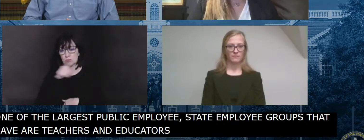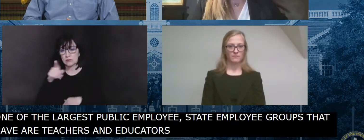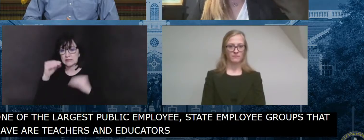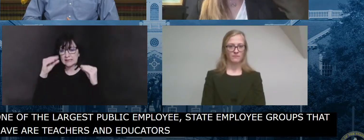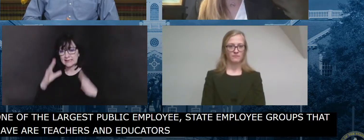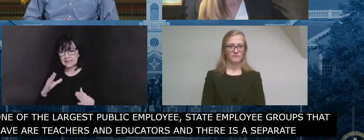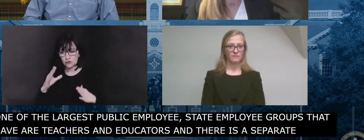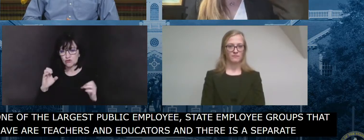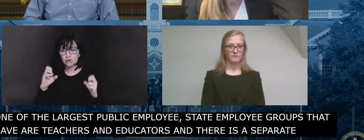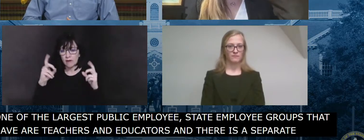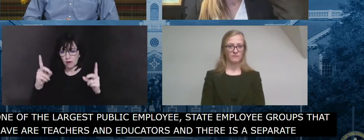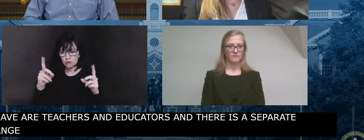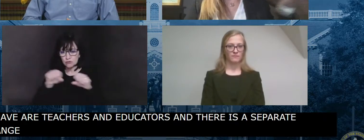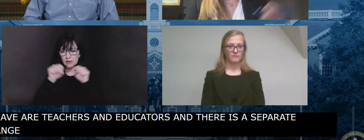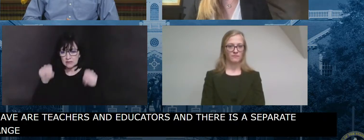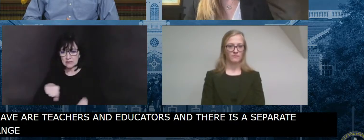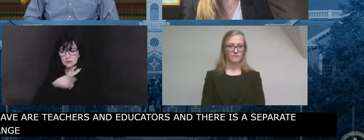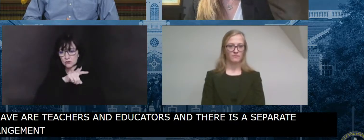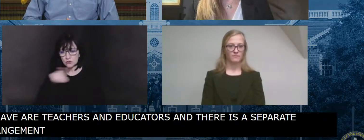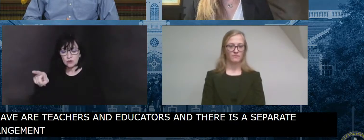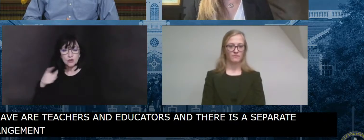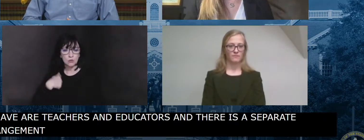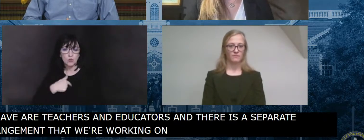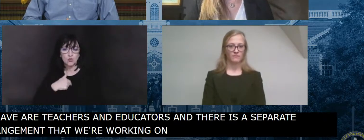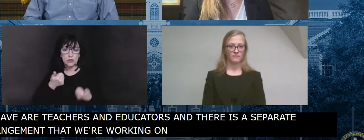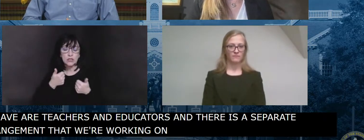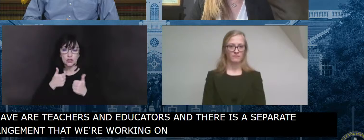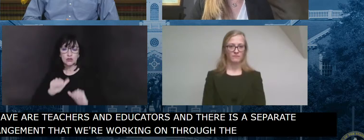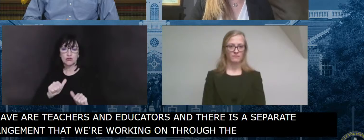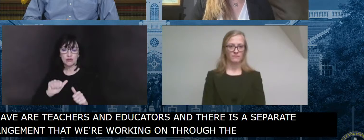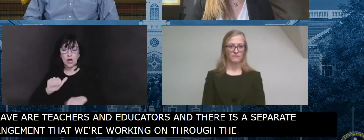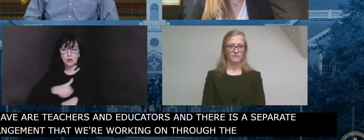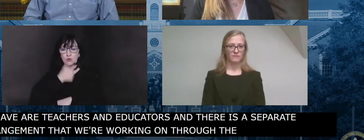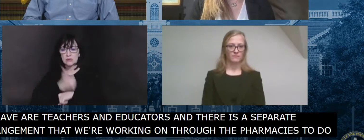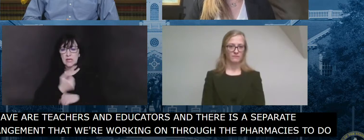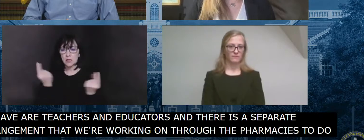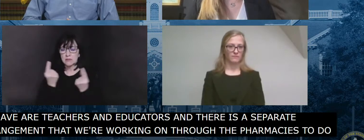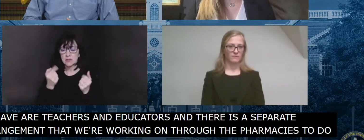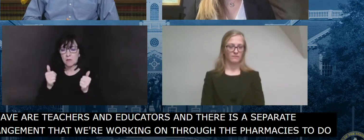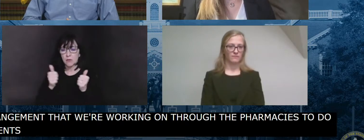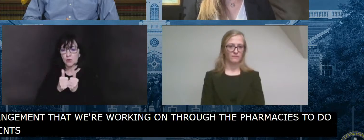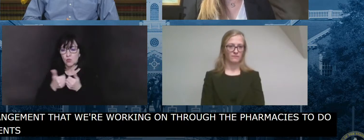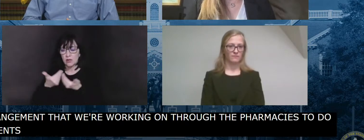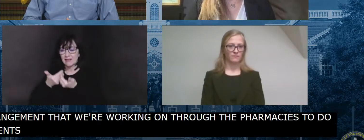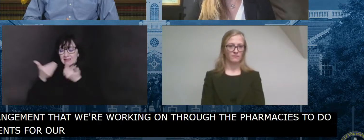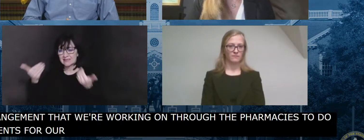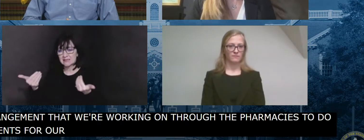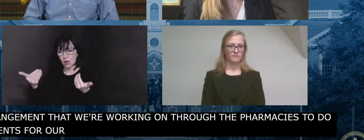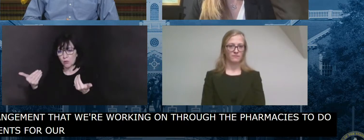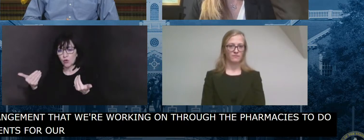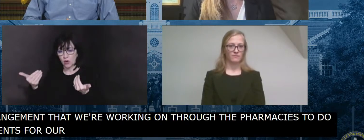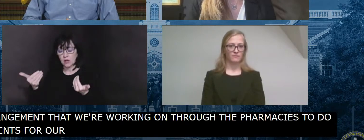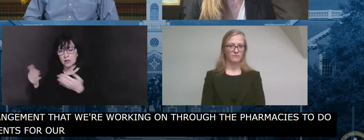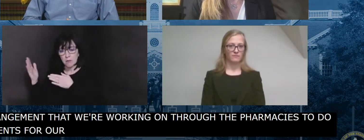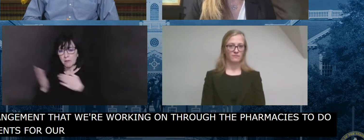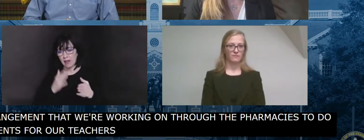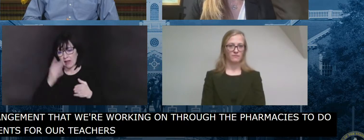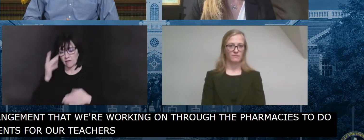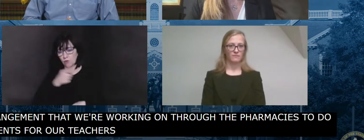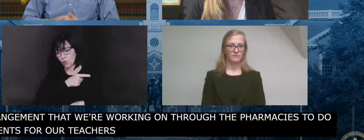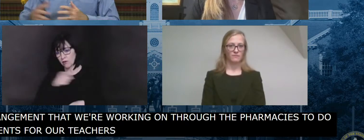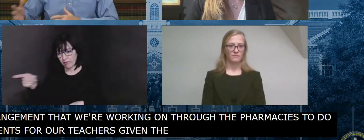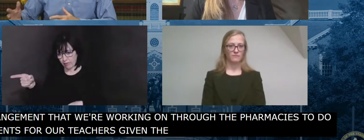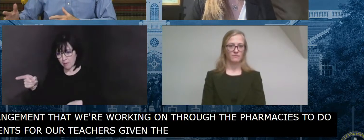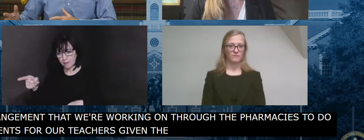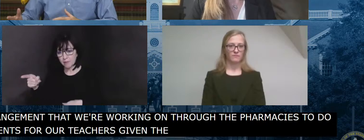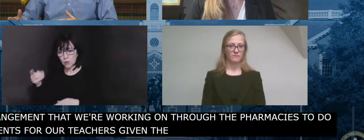on through the pharmacies to do events for our teachers, given the essential work that they do.